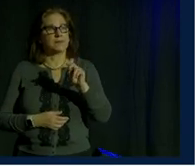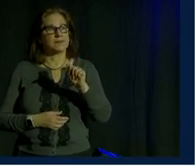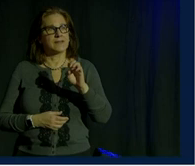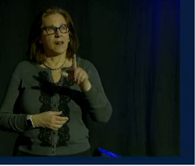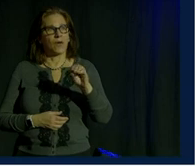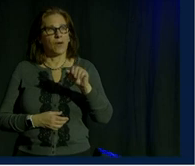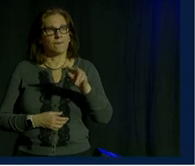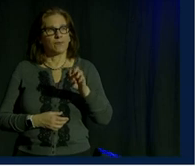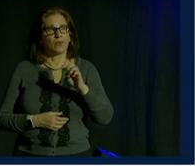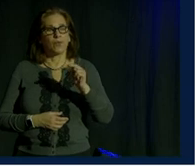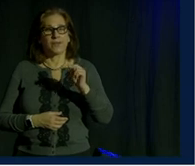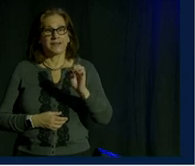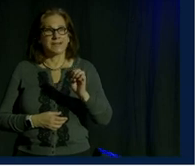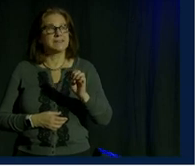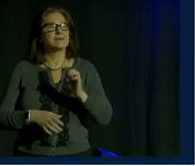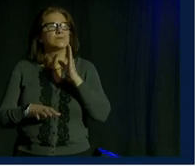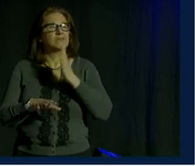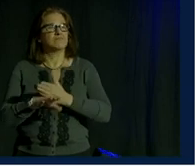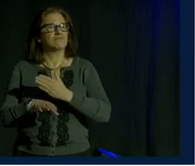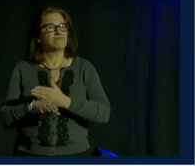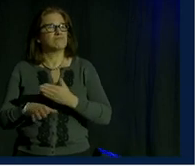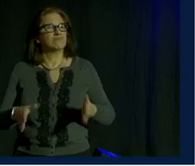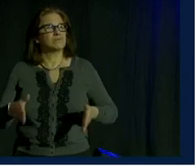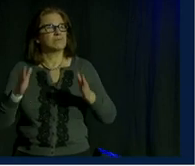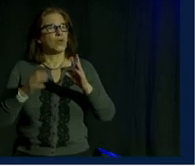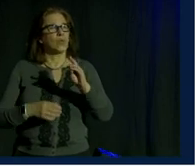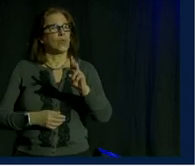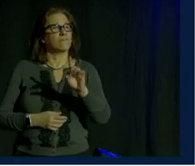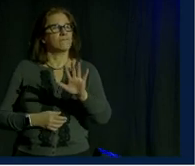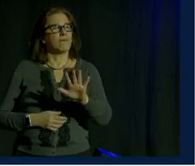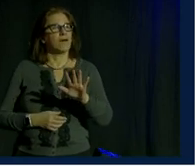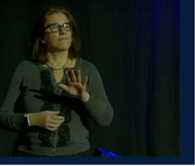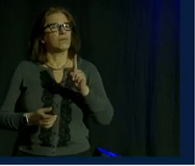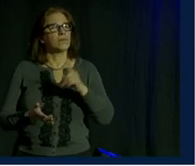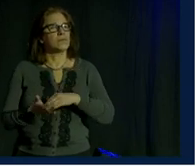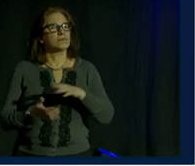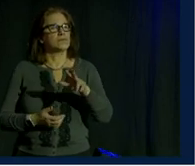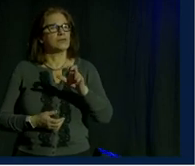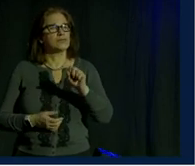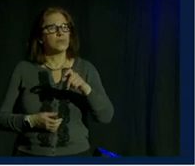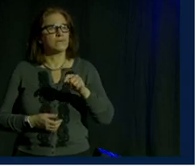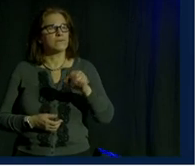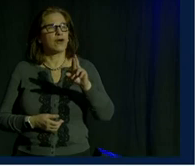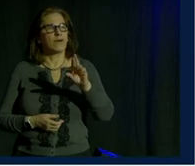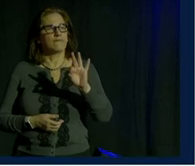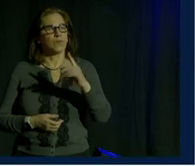rehabilitation directly east of Gallaudet University in the Trinidad neighborhood.